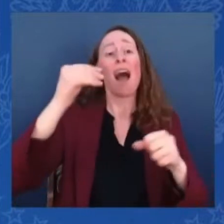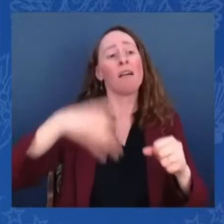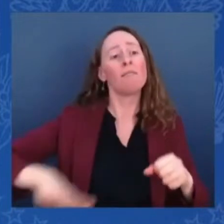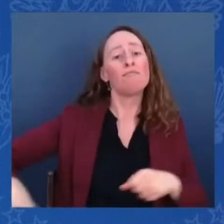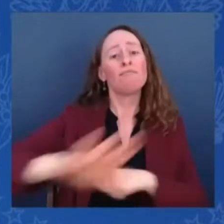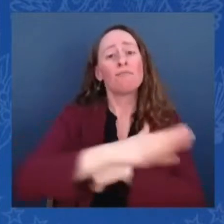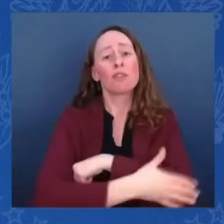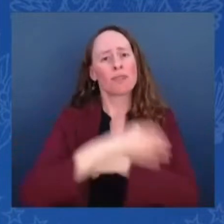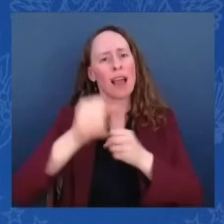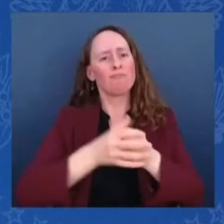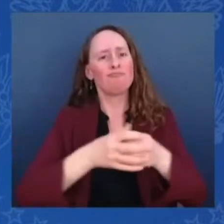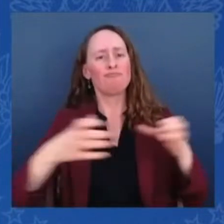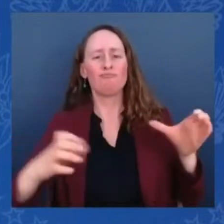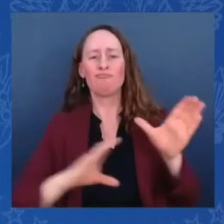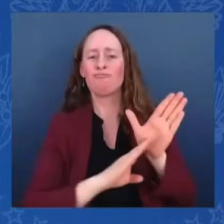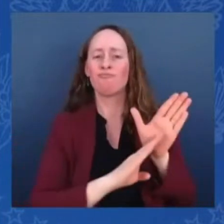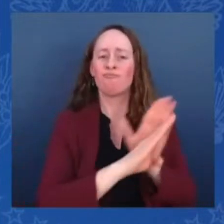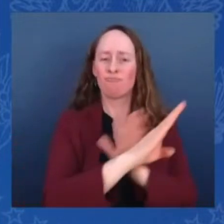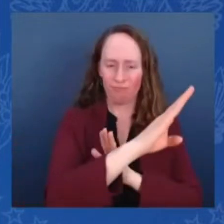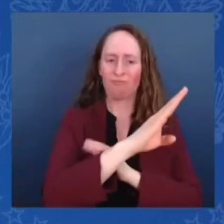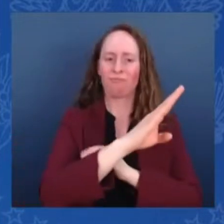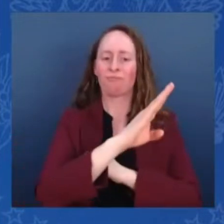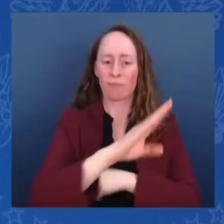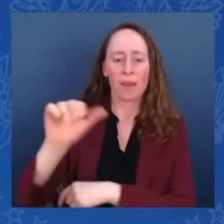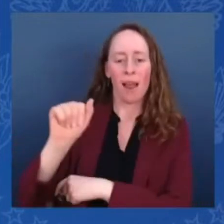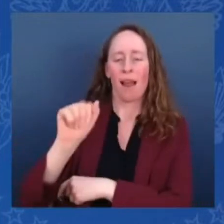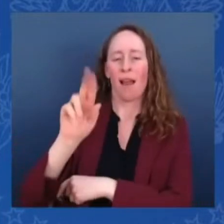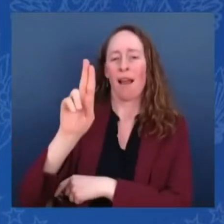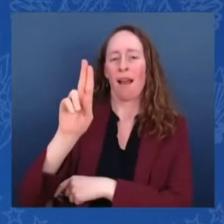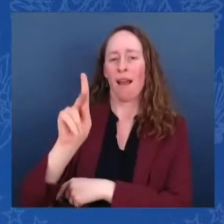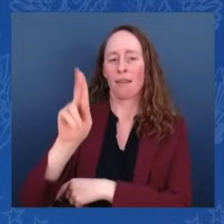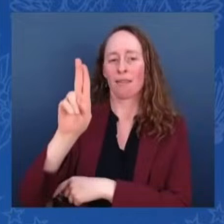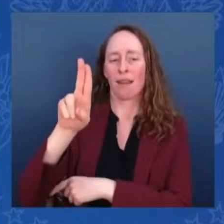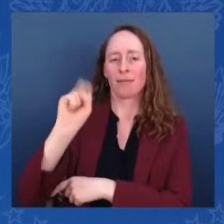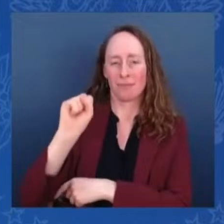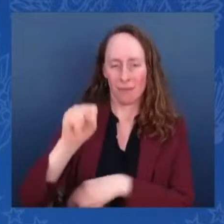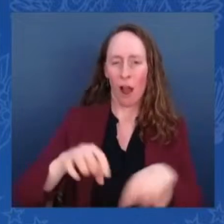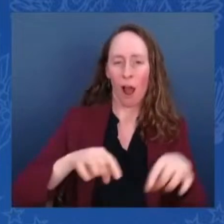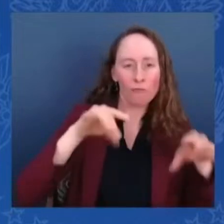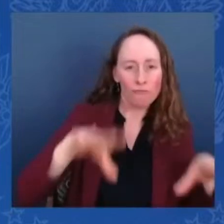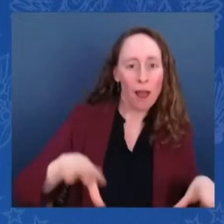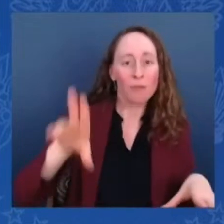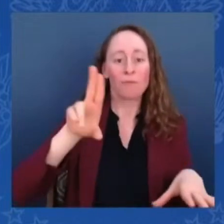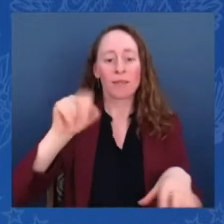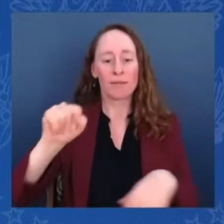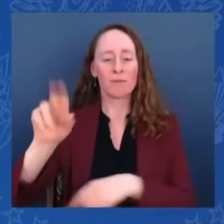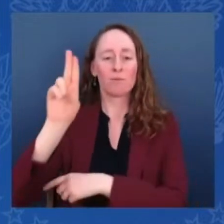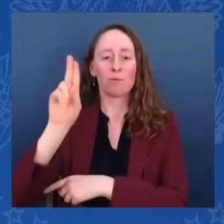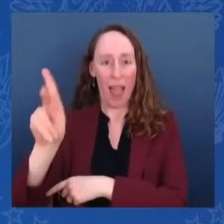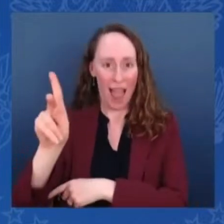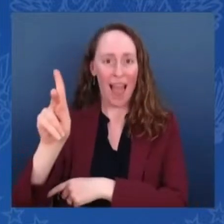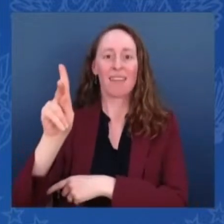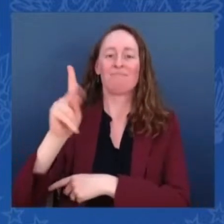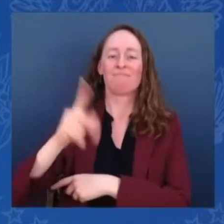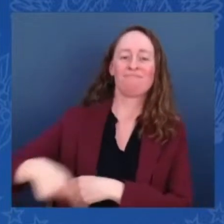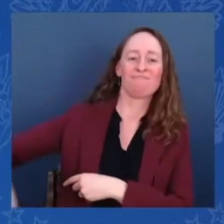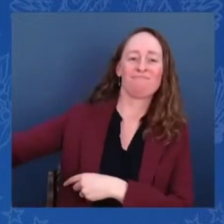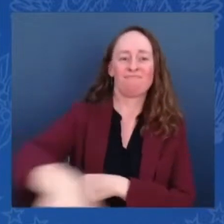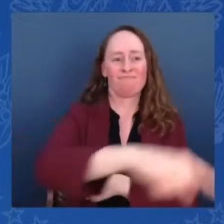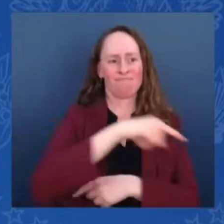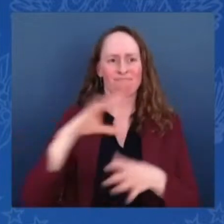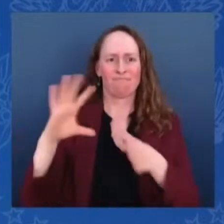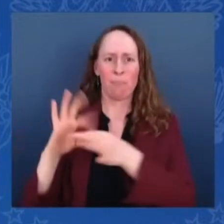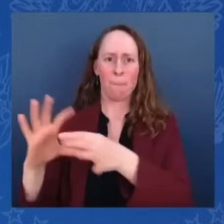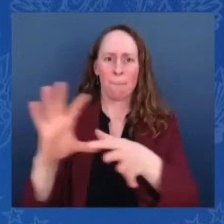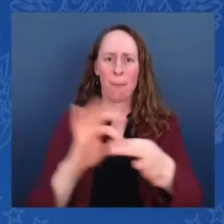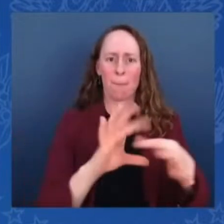as AUKUS among the United States, Australia, and the United Kingdom, connecting the Atlantic and Pacific